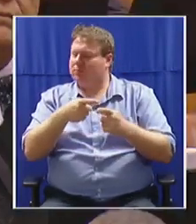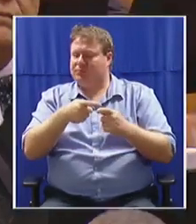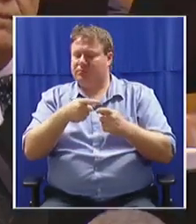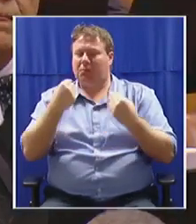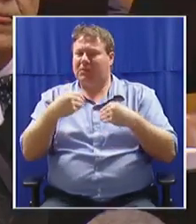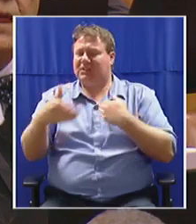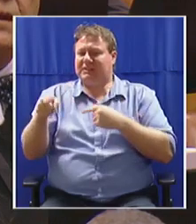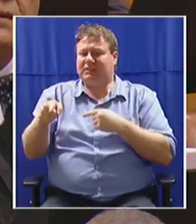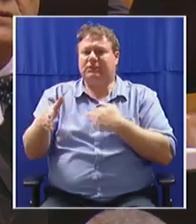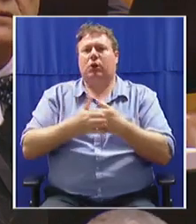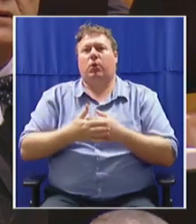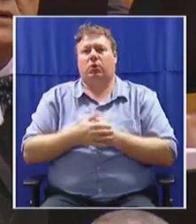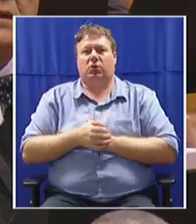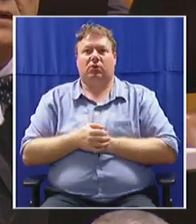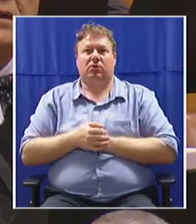every business